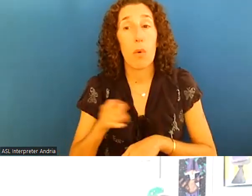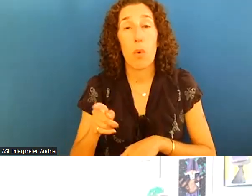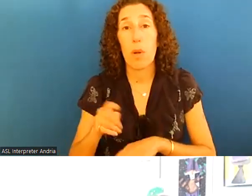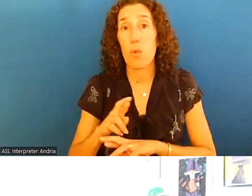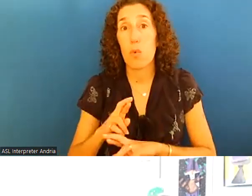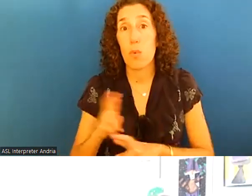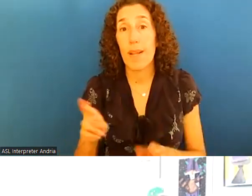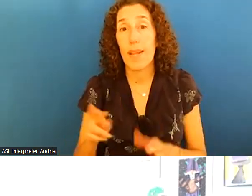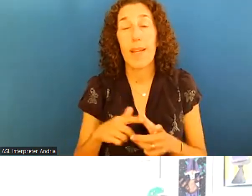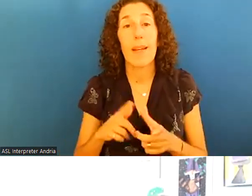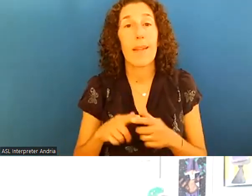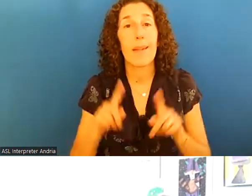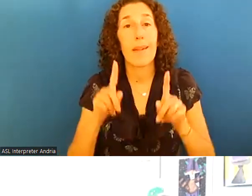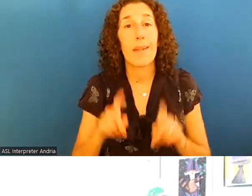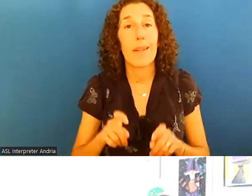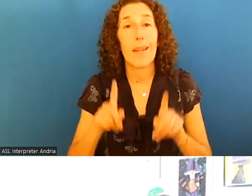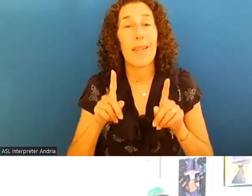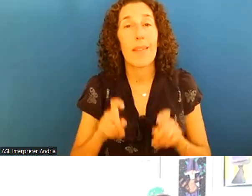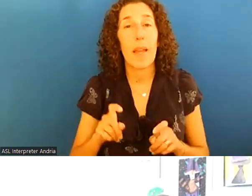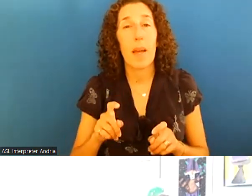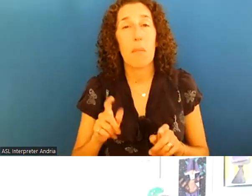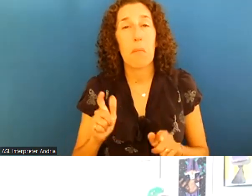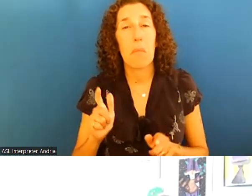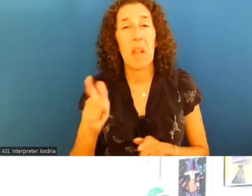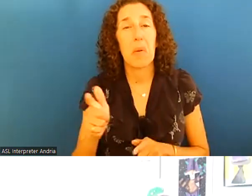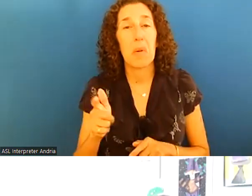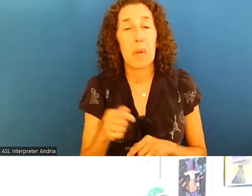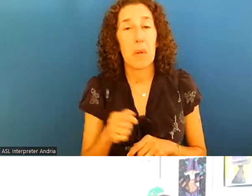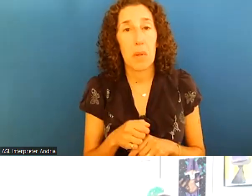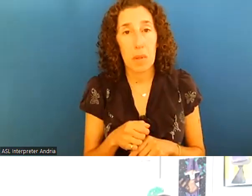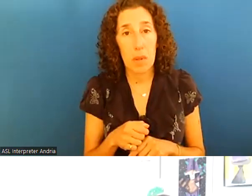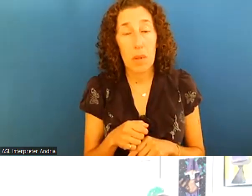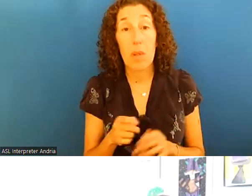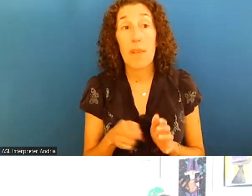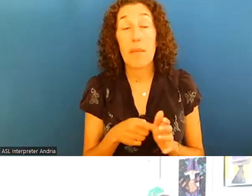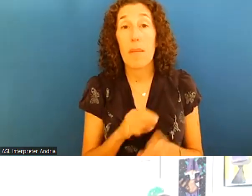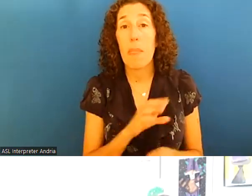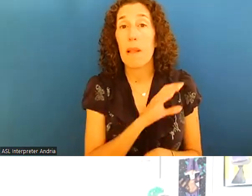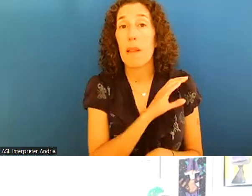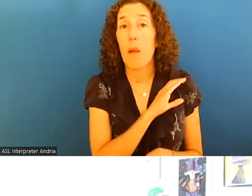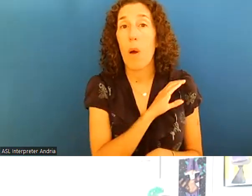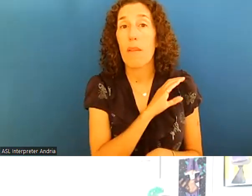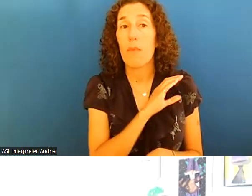exam. Other times we're contacted directly through law enforcement after they have